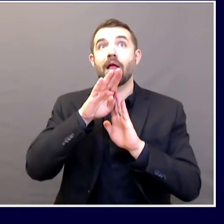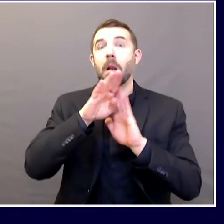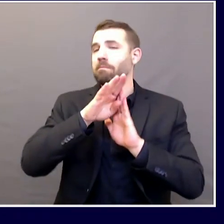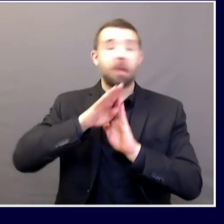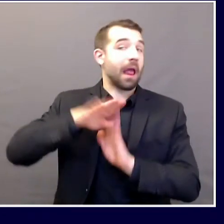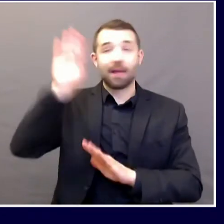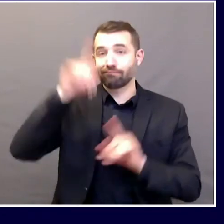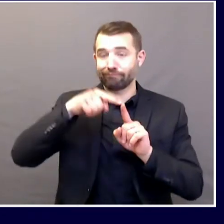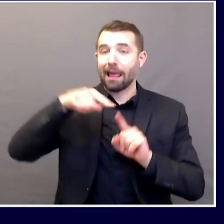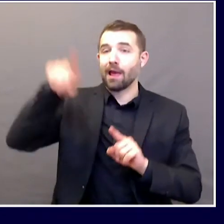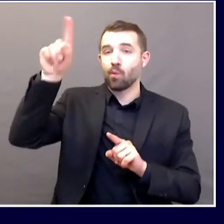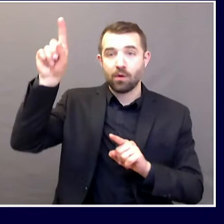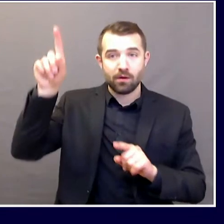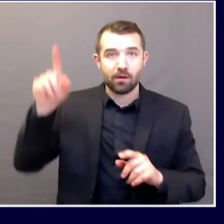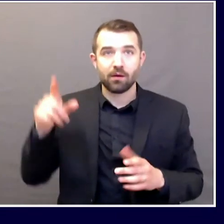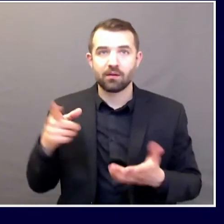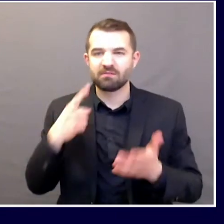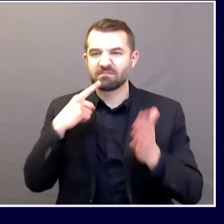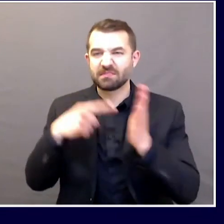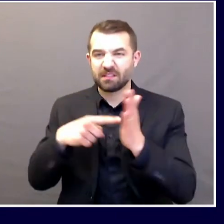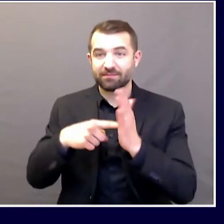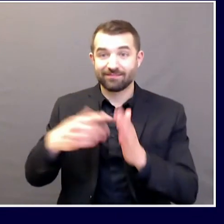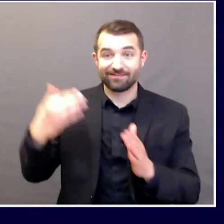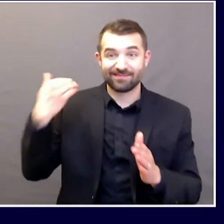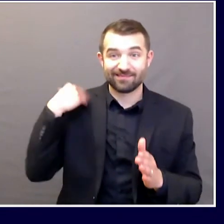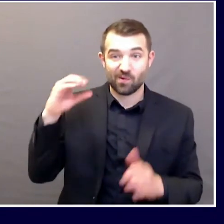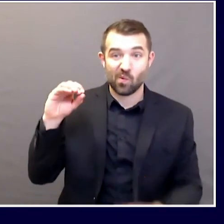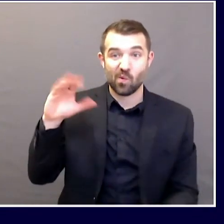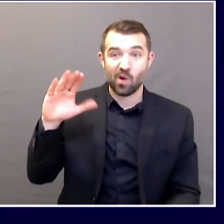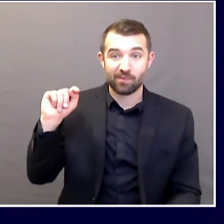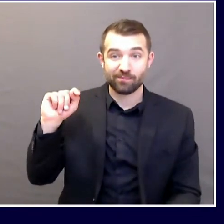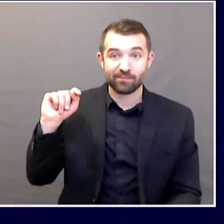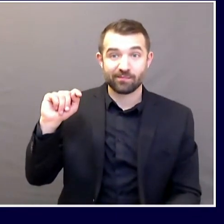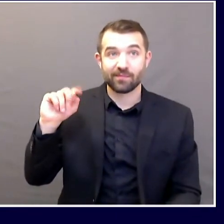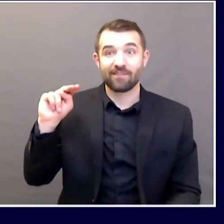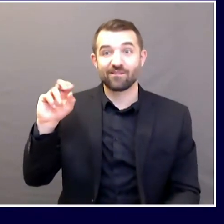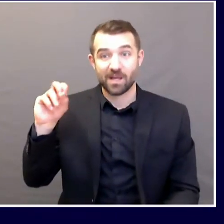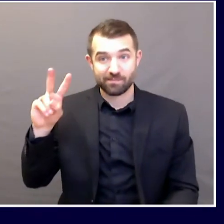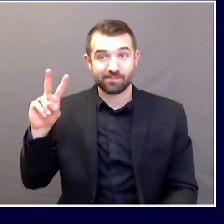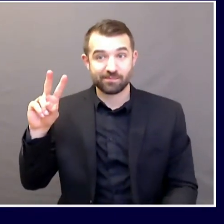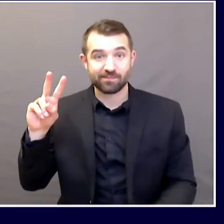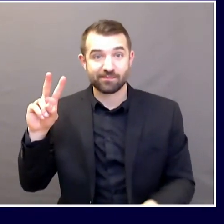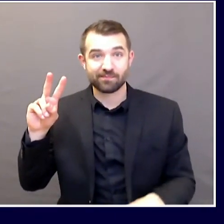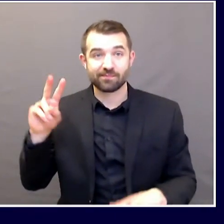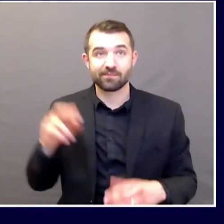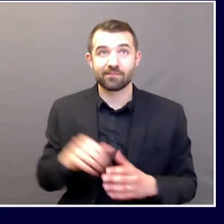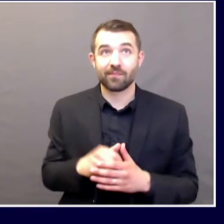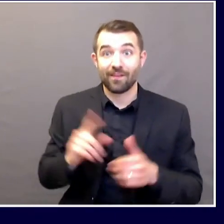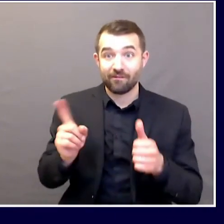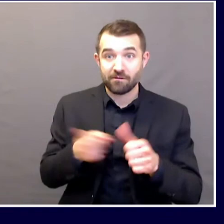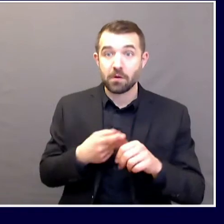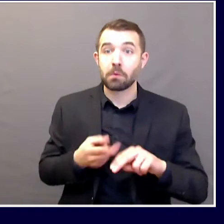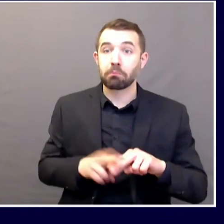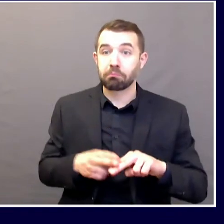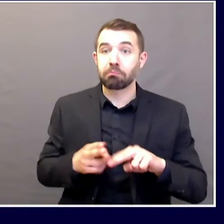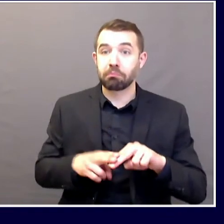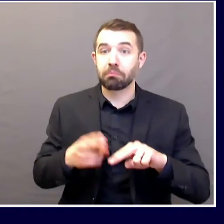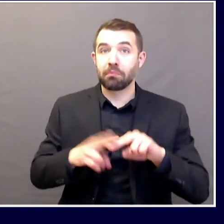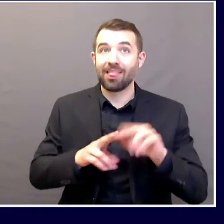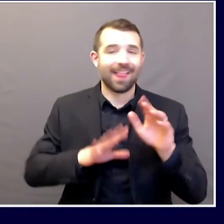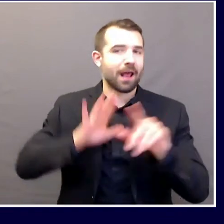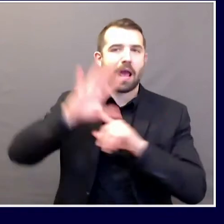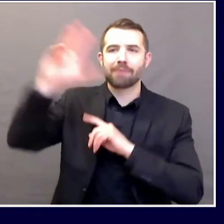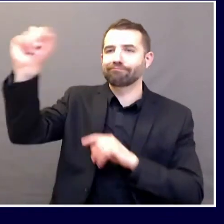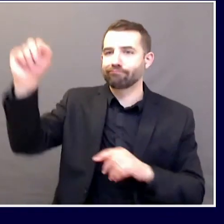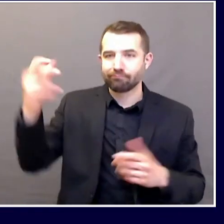say back in October, November, where the early days were then followed by a sharper incline. But there have also been instances in the